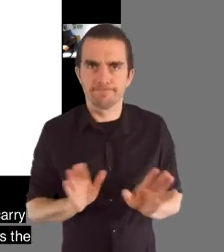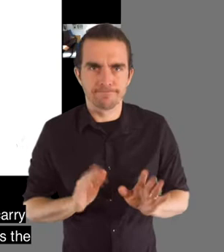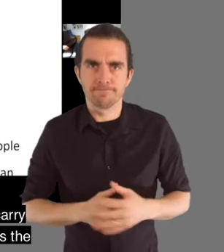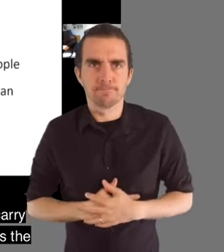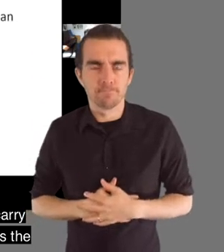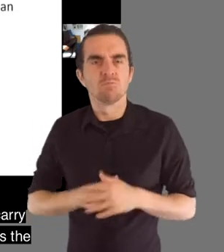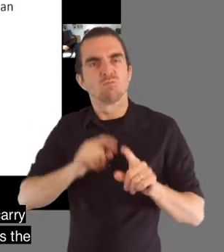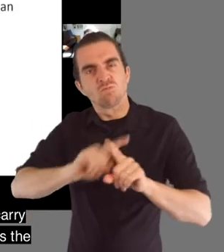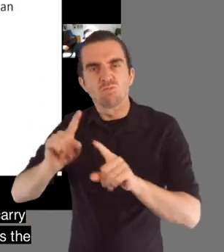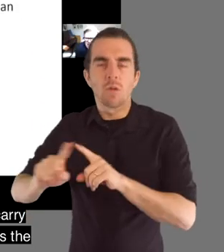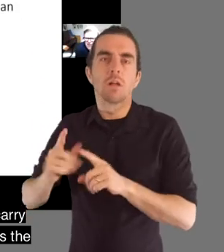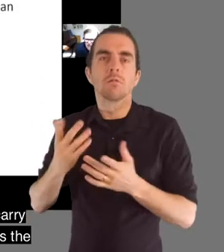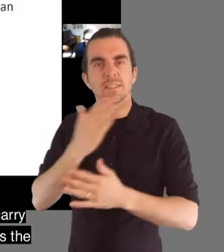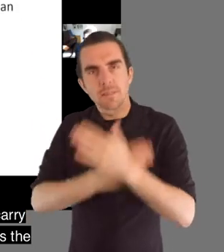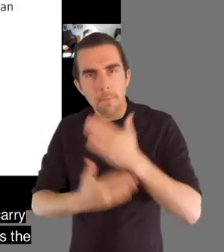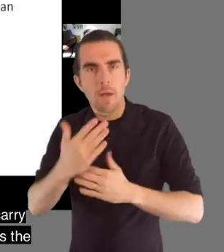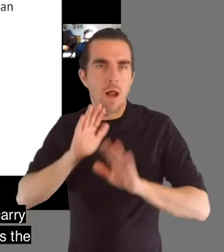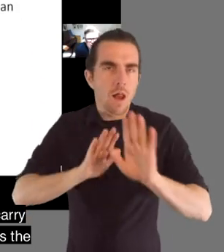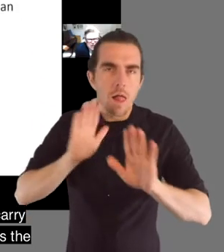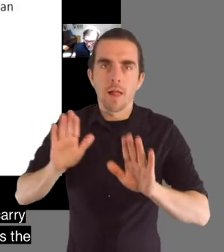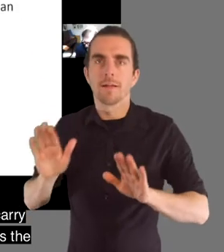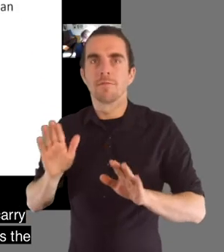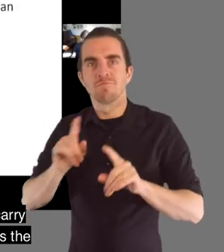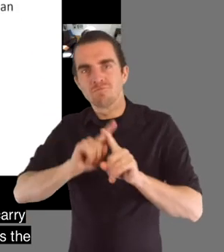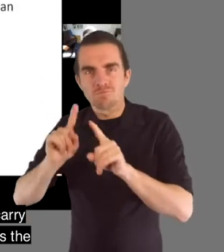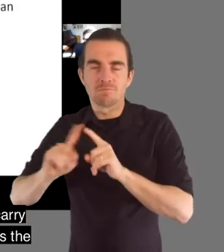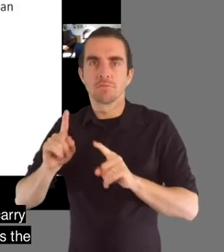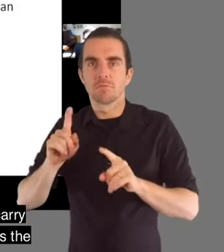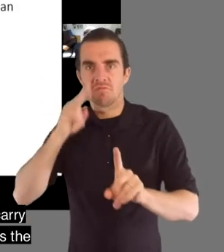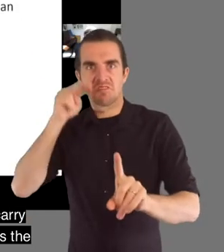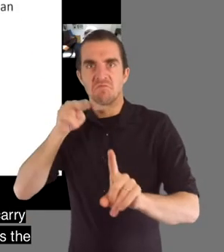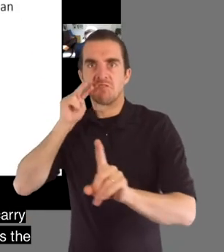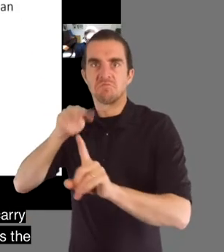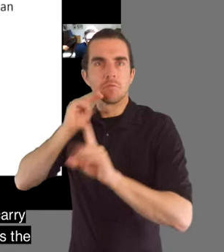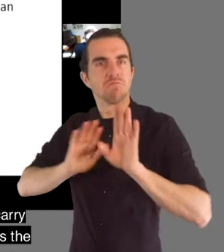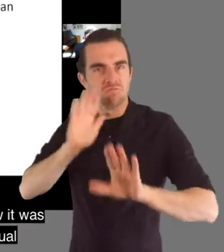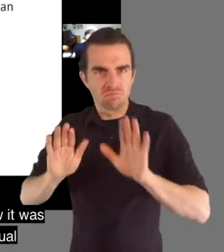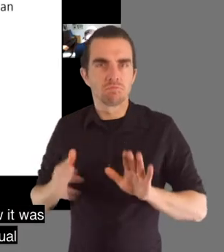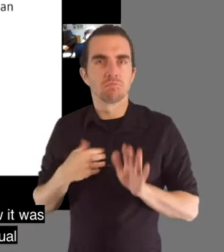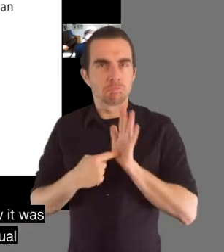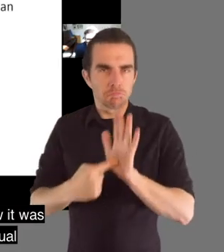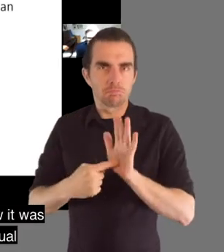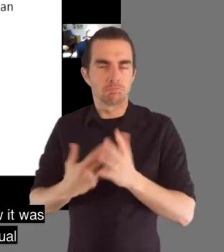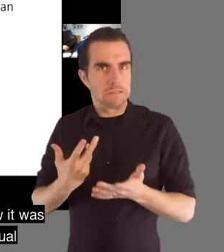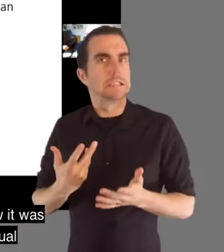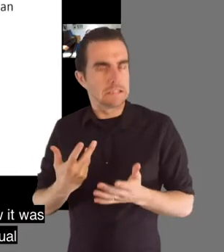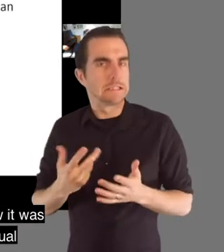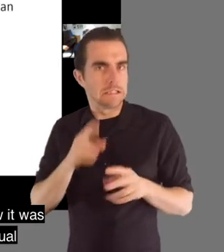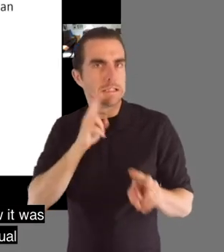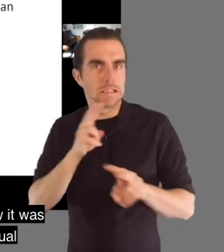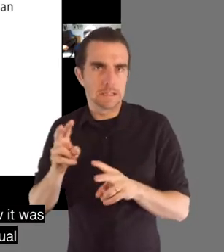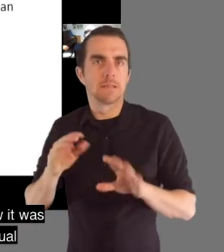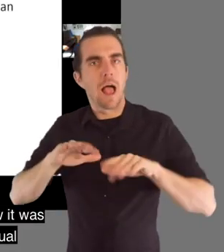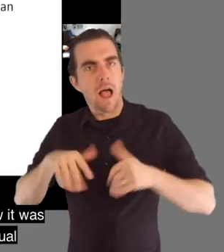Different types of impairments carry different levels of stigma, as does the severity of the impairment and how it was